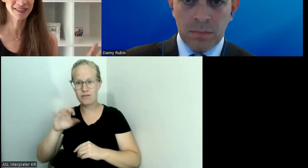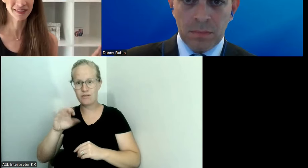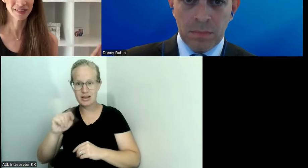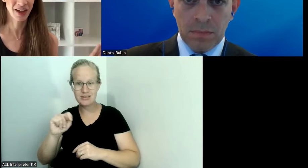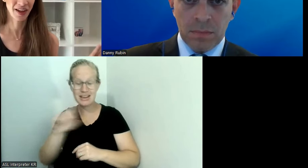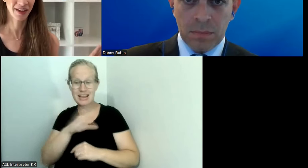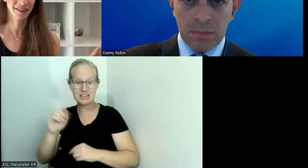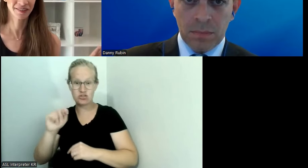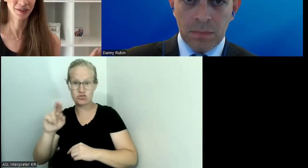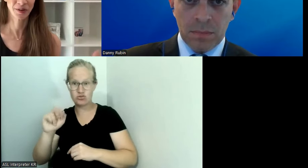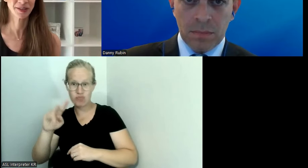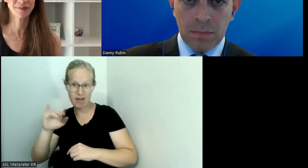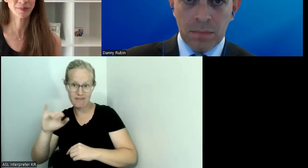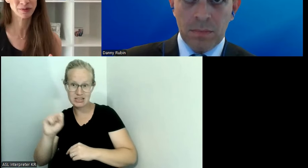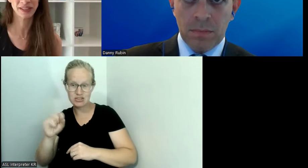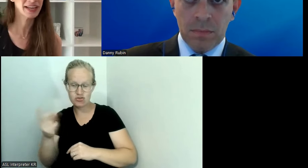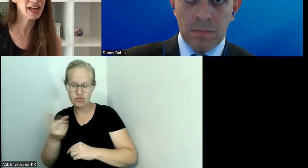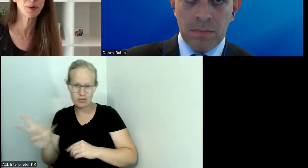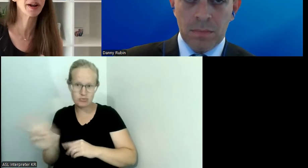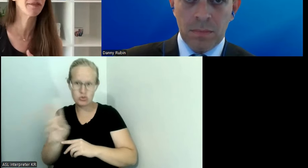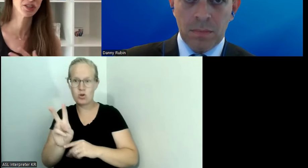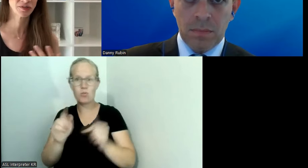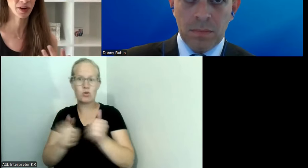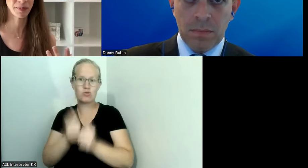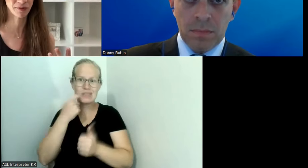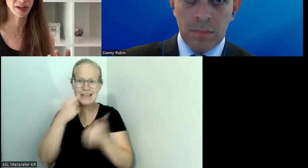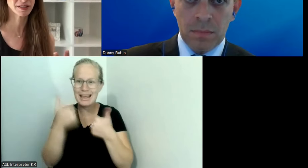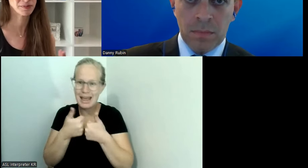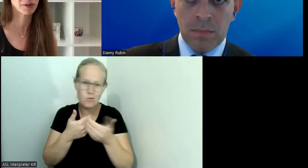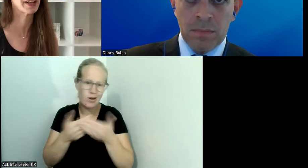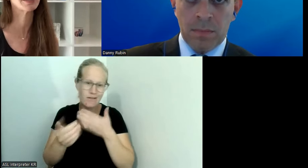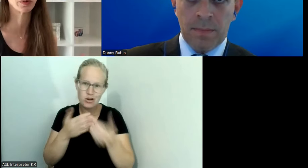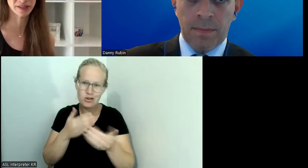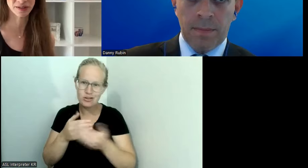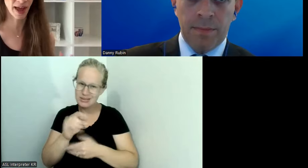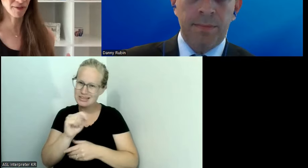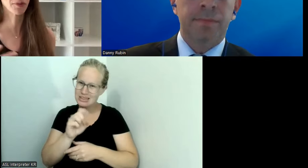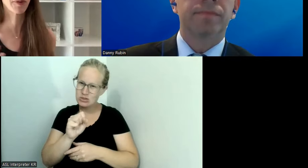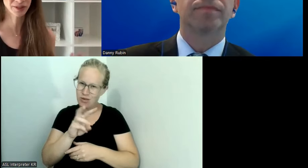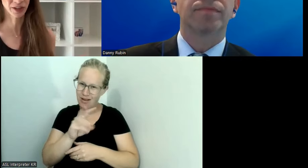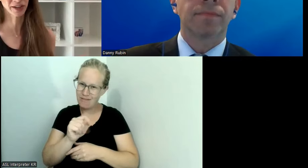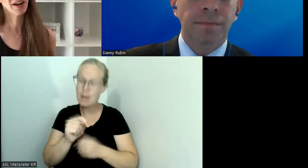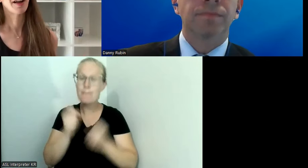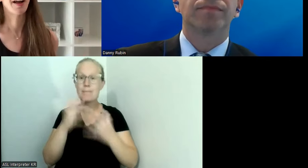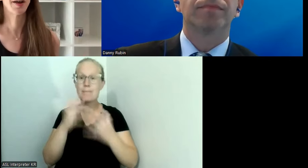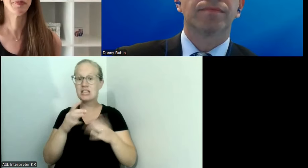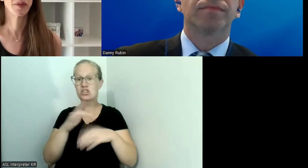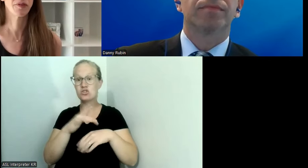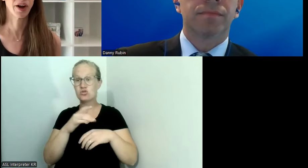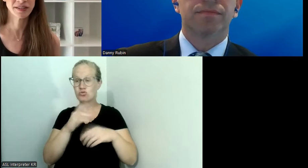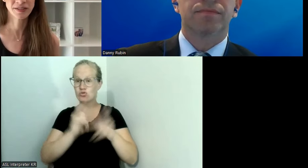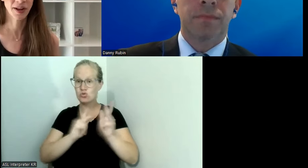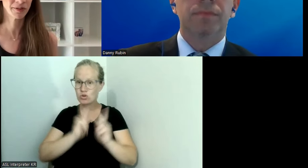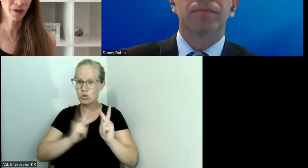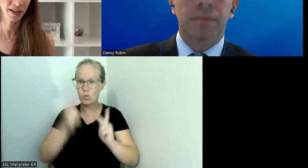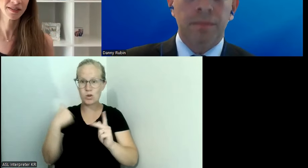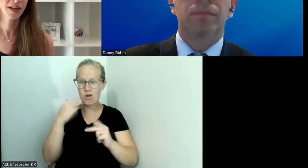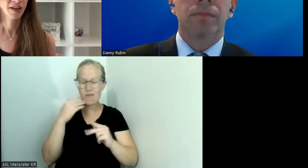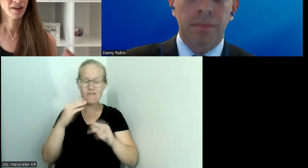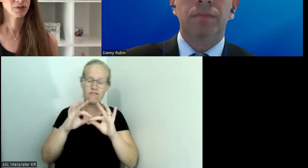up at, uh, you know, the most recent game or whatever. She's very big for us. There are a lot of sources we have around her, um, friends,